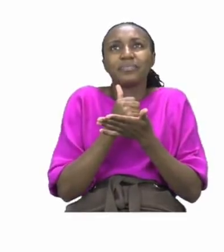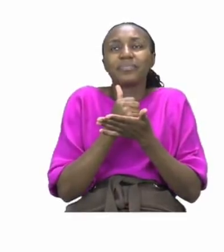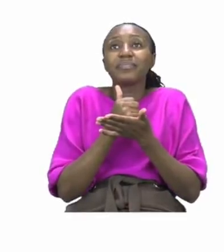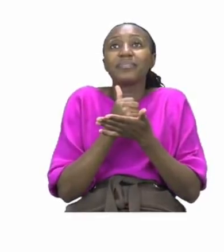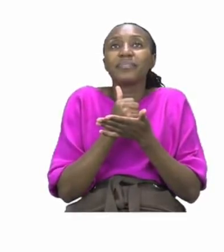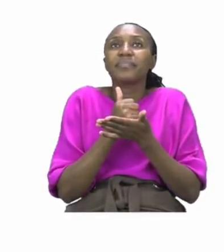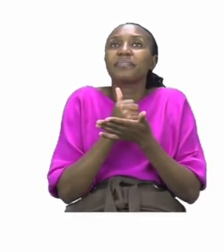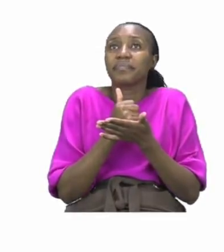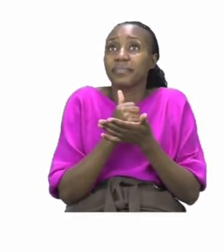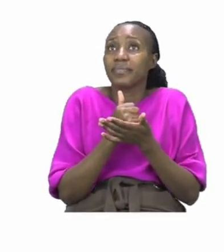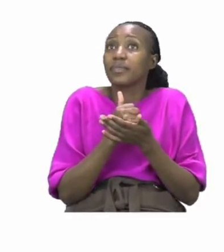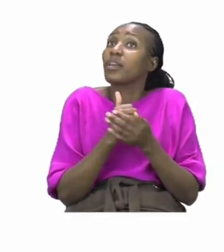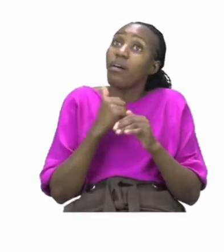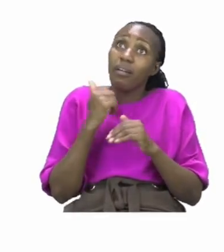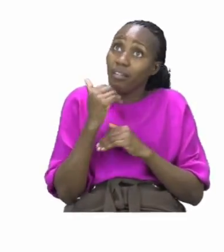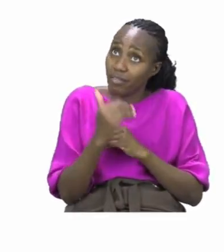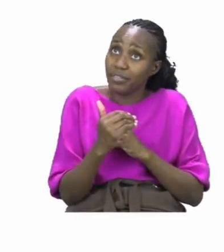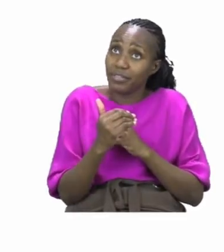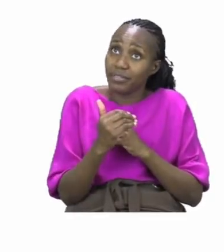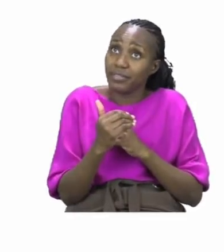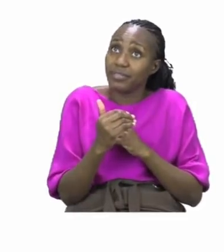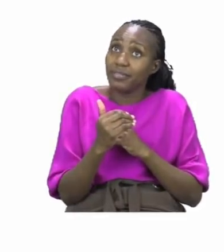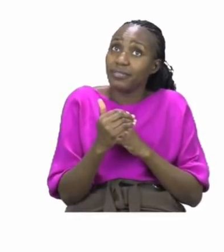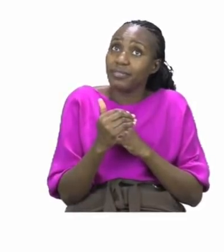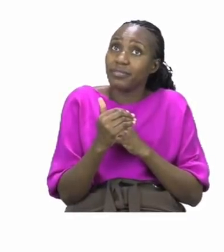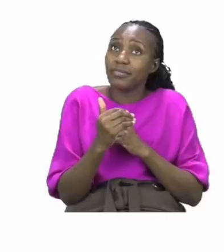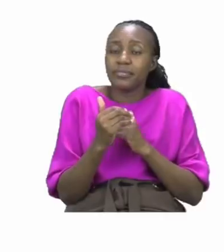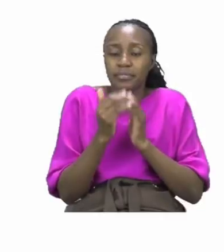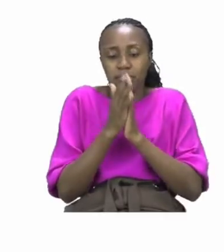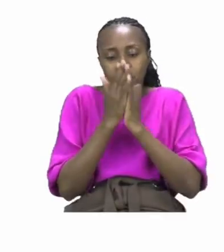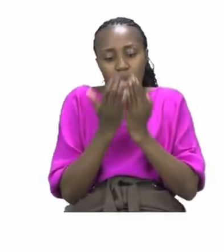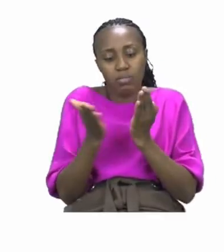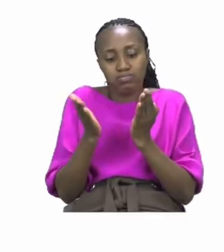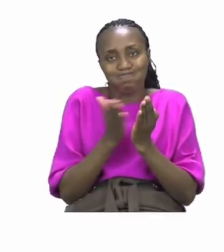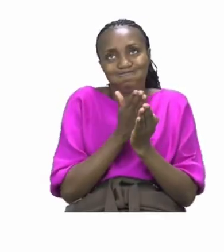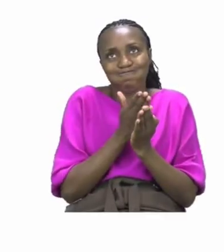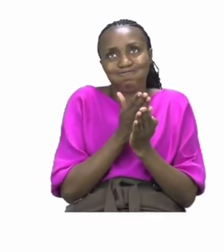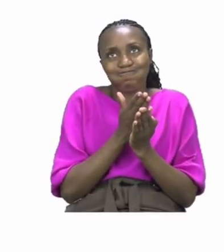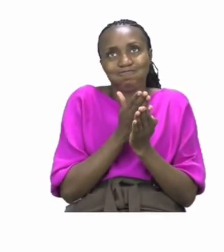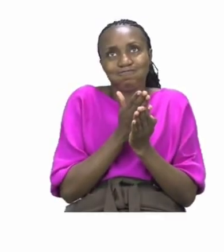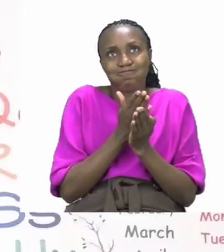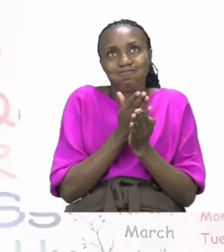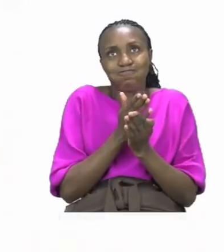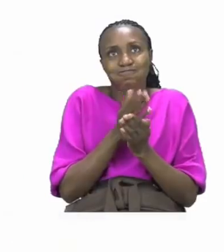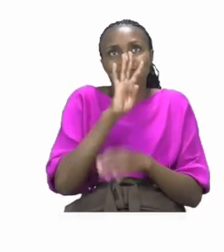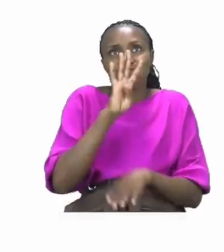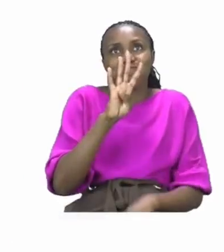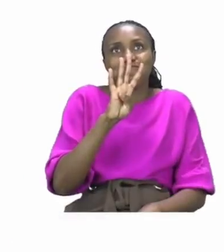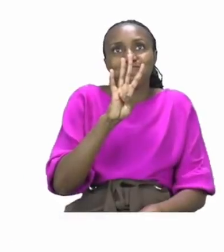you're done coloring your beautiful tree, boys and girls, we can move to the next page, page